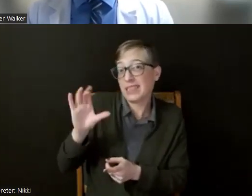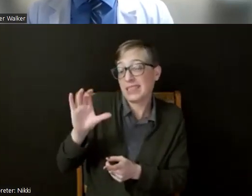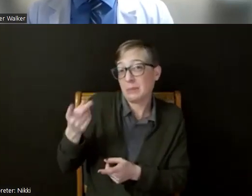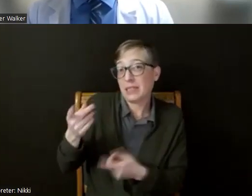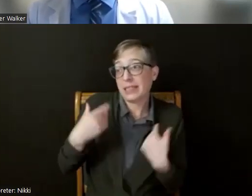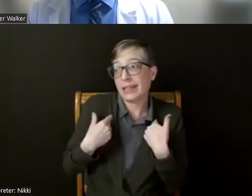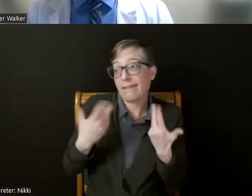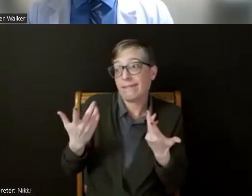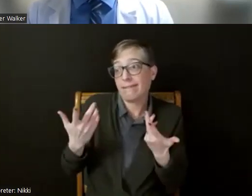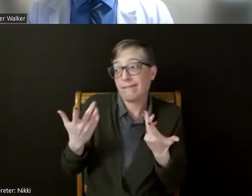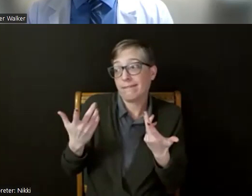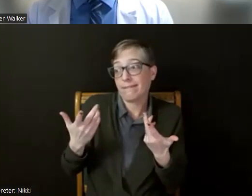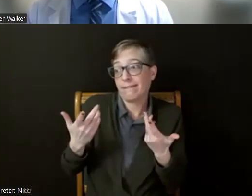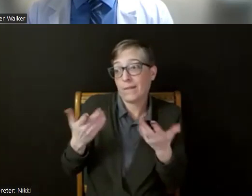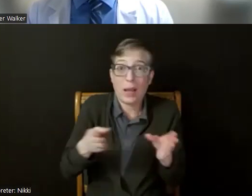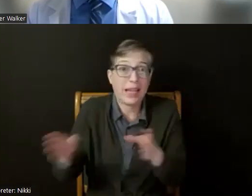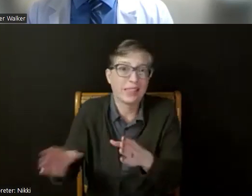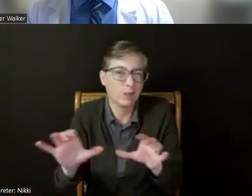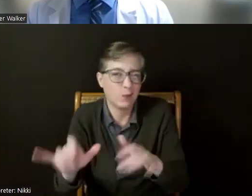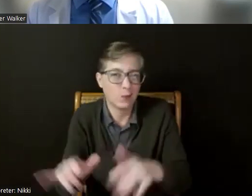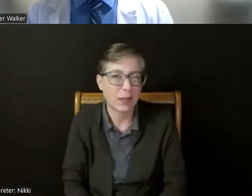screened appropriately.